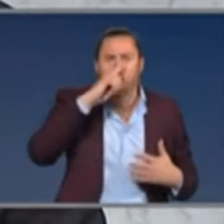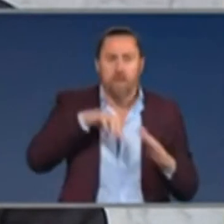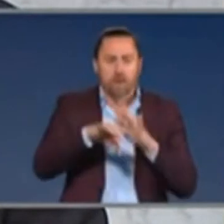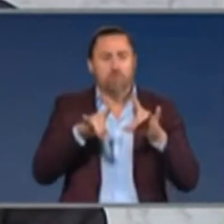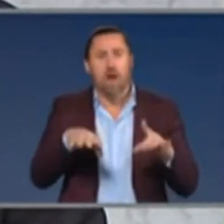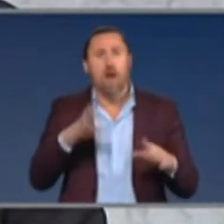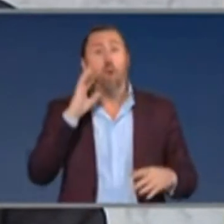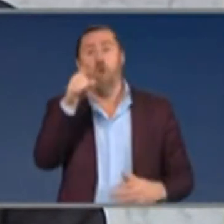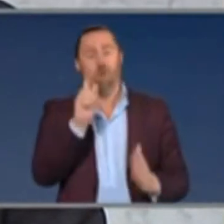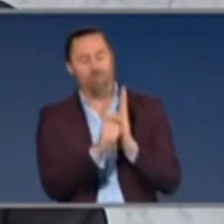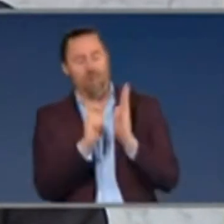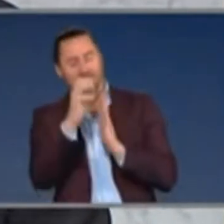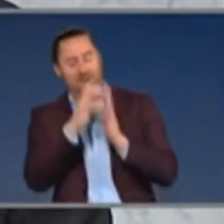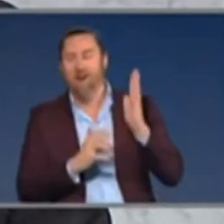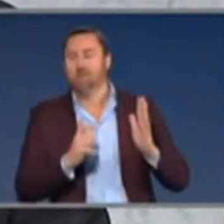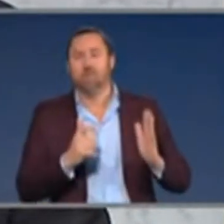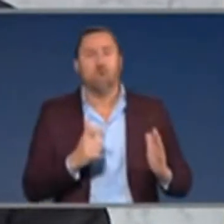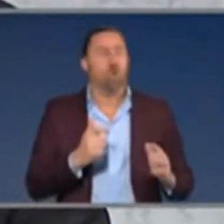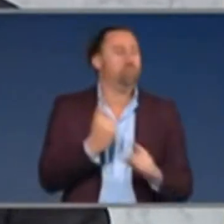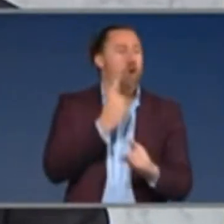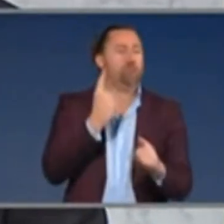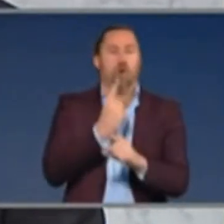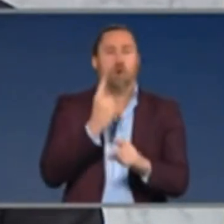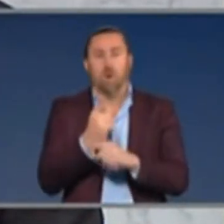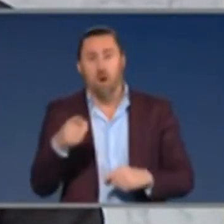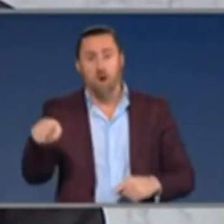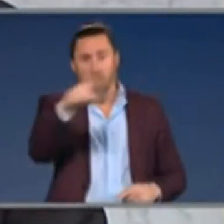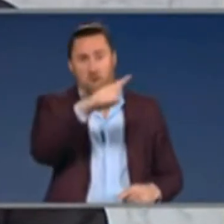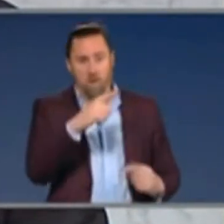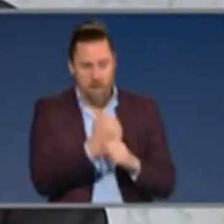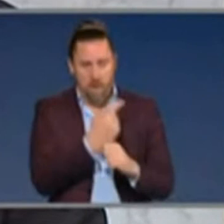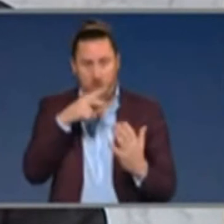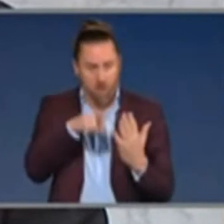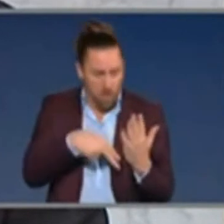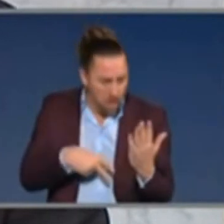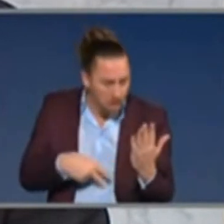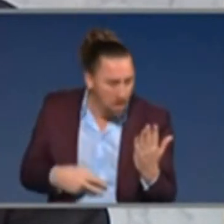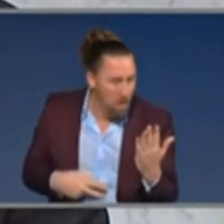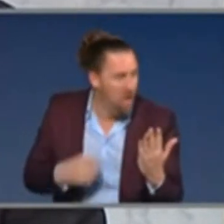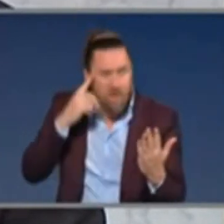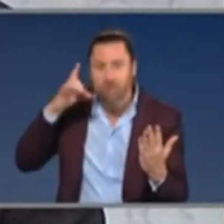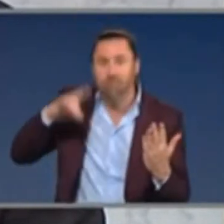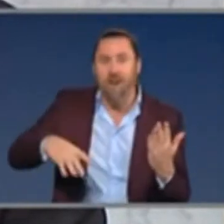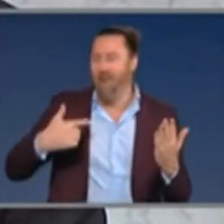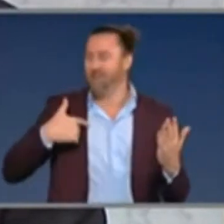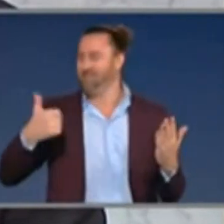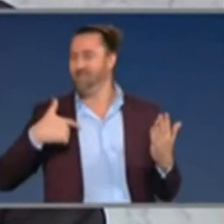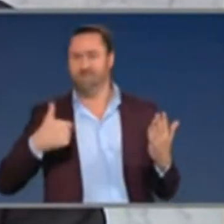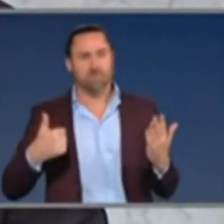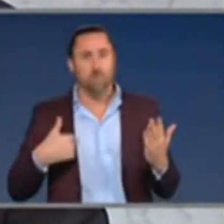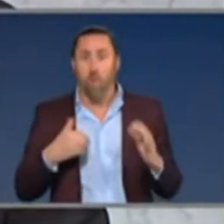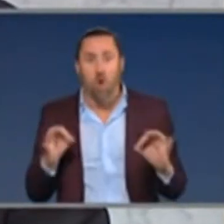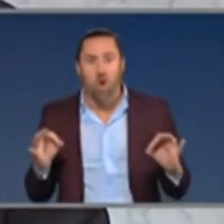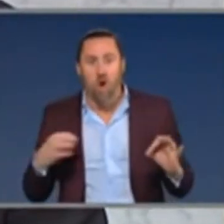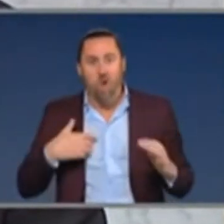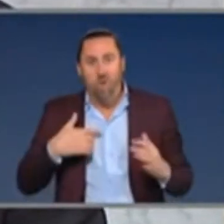the reporting, that we don't create some false impression that somehow Australia's got a golden ticket in this. We don't.